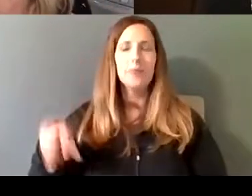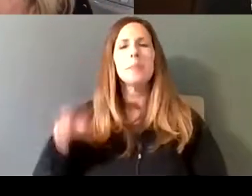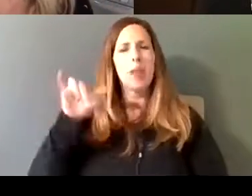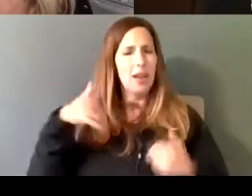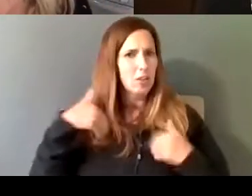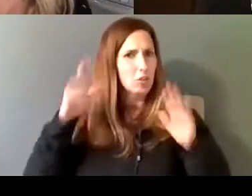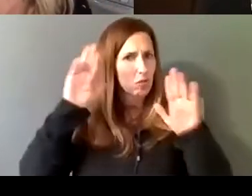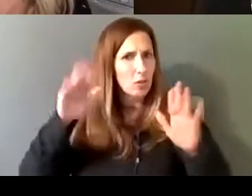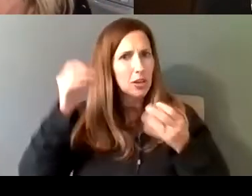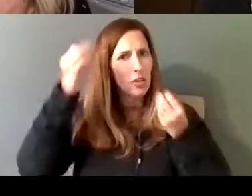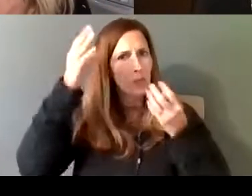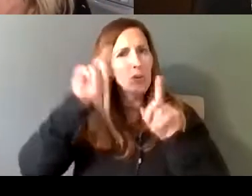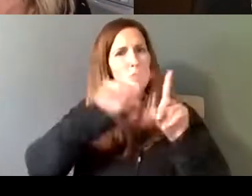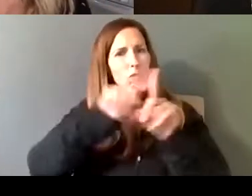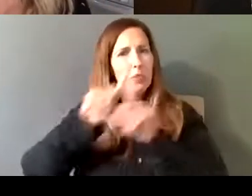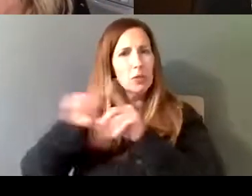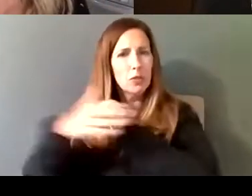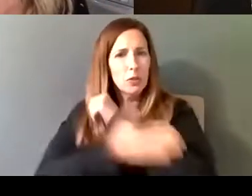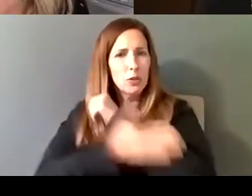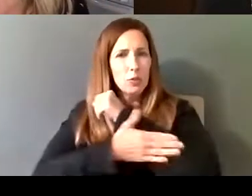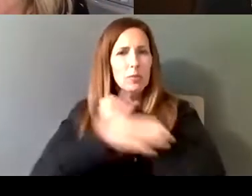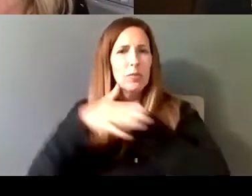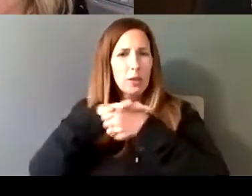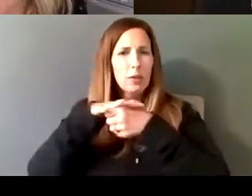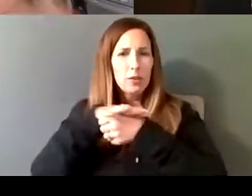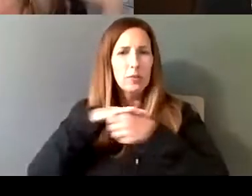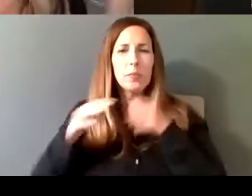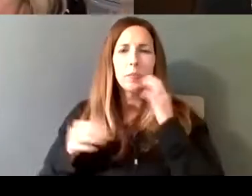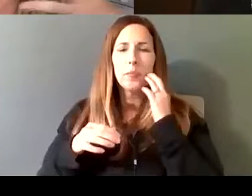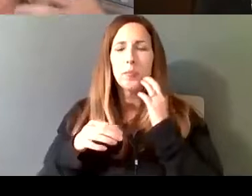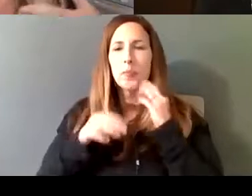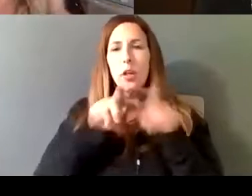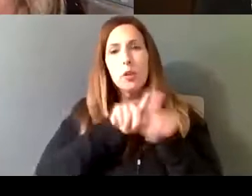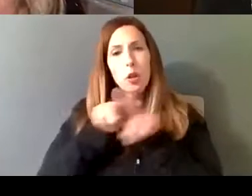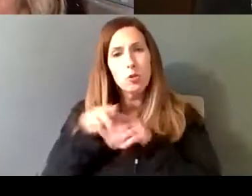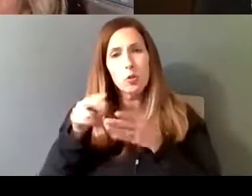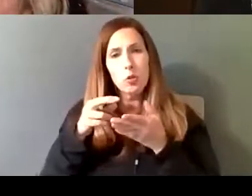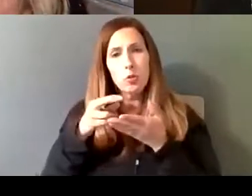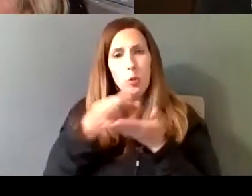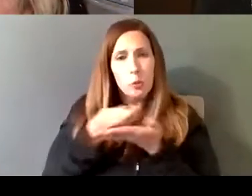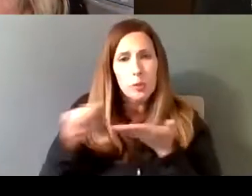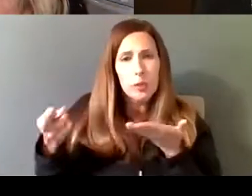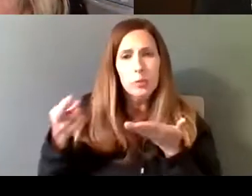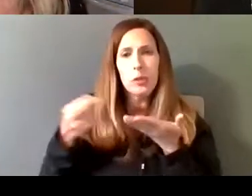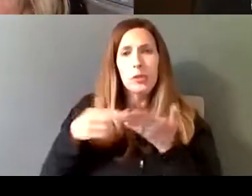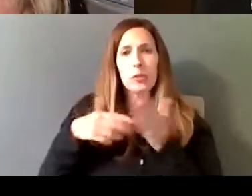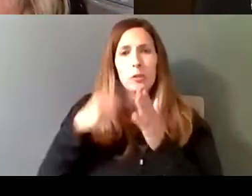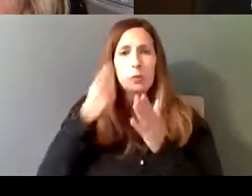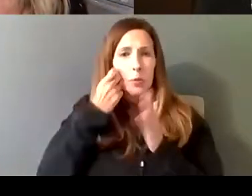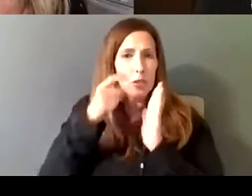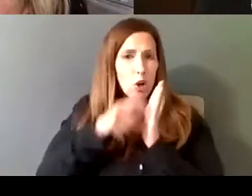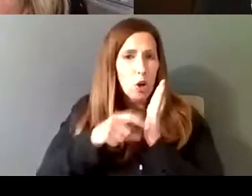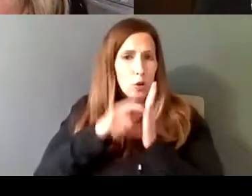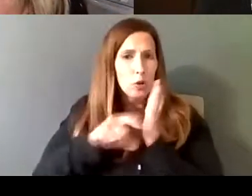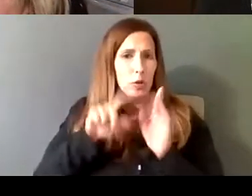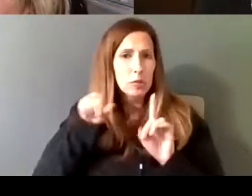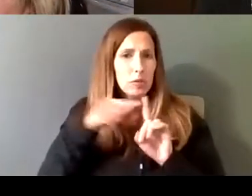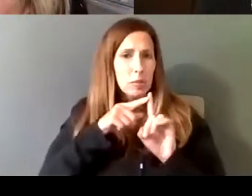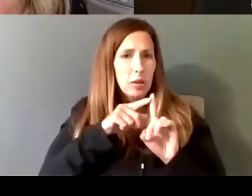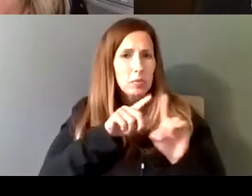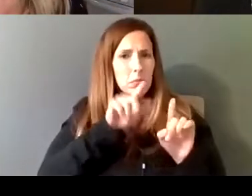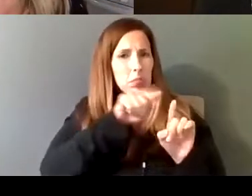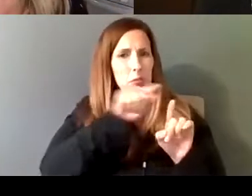information about different regions in the country, as well as some resources of recent articles about those demographics in different